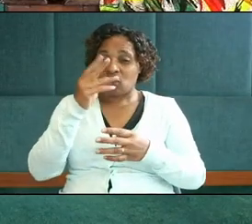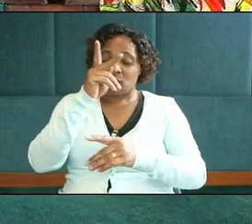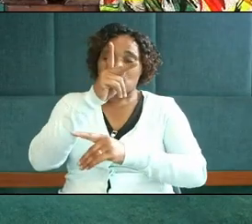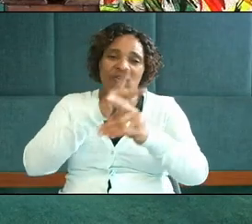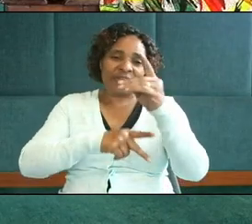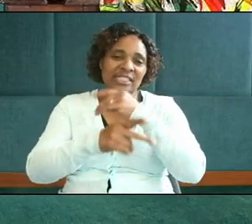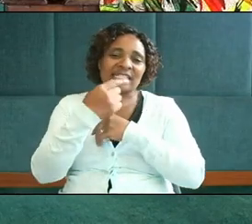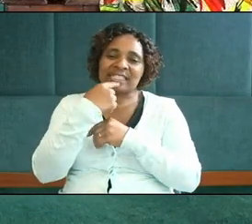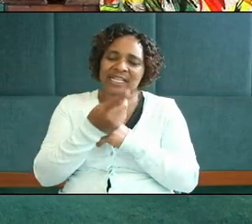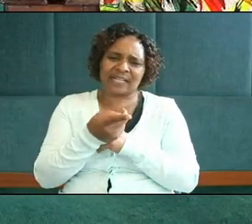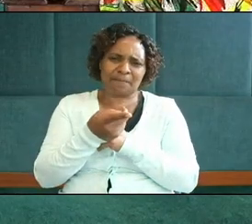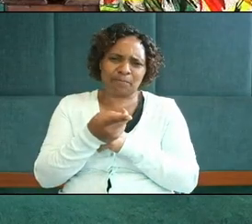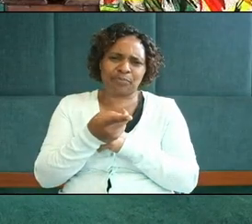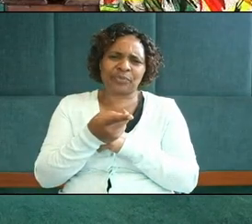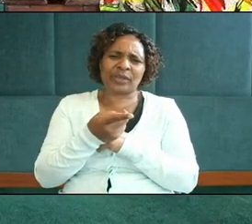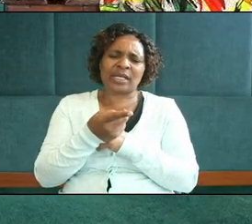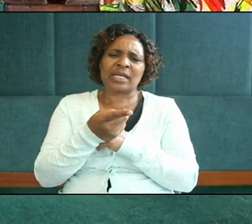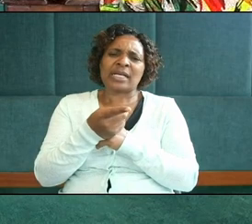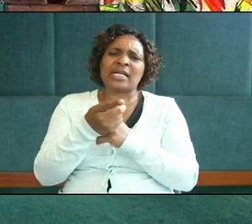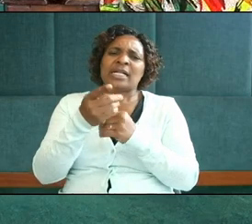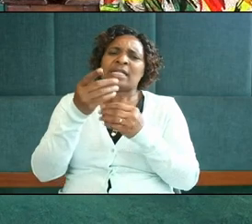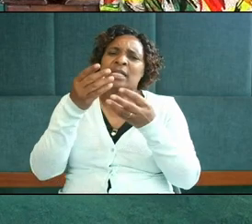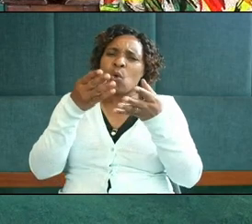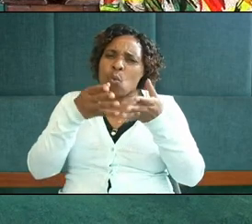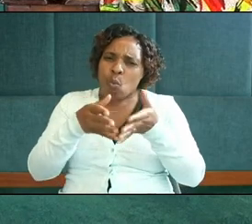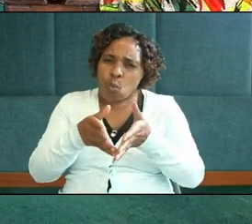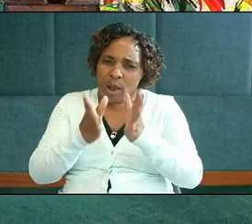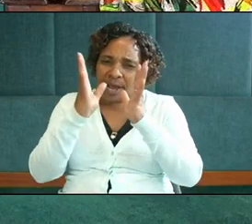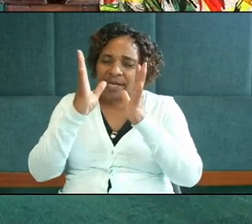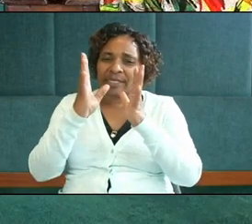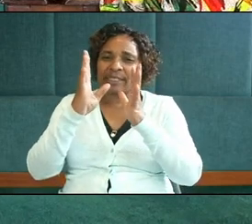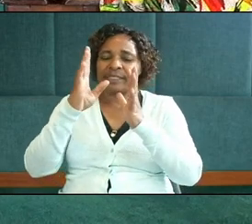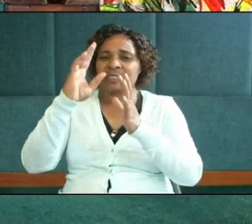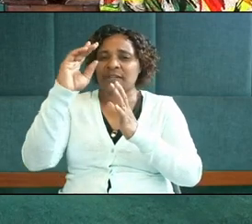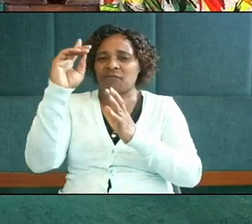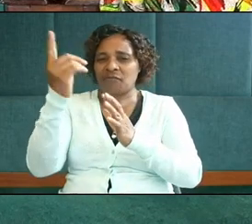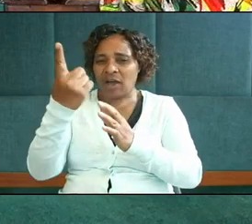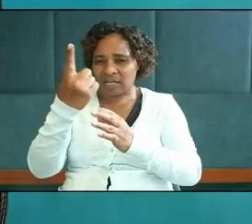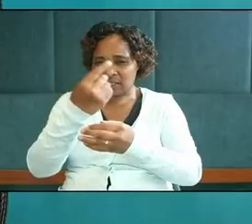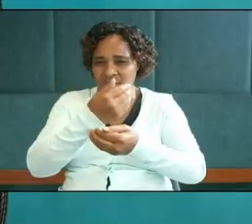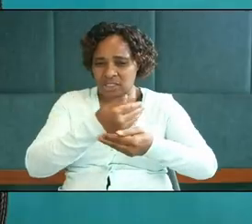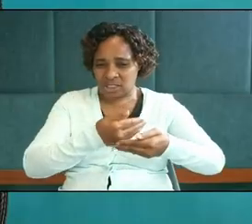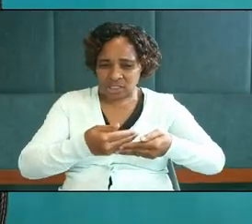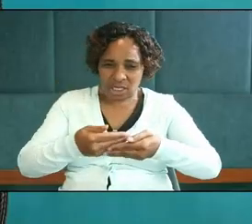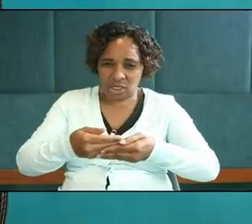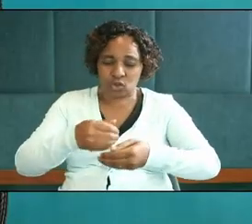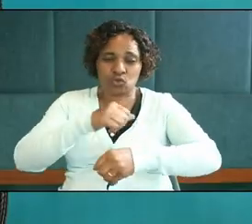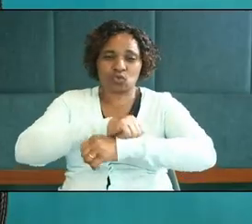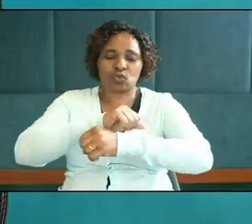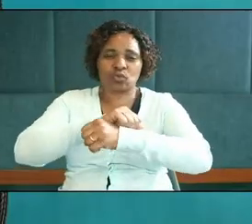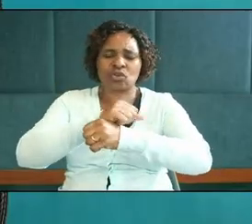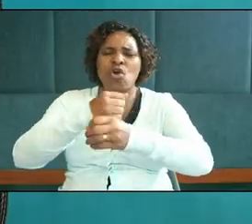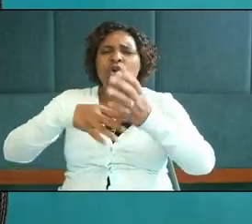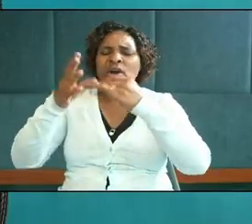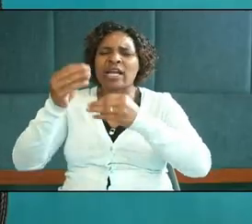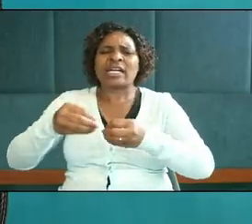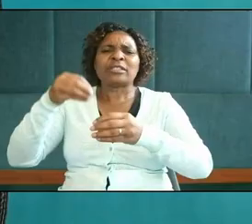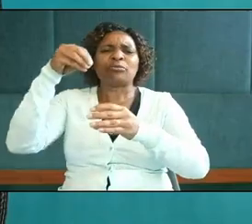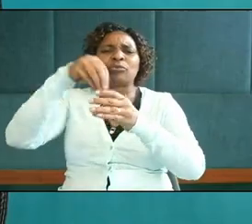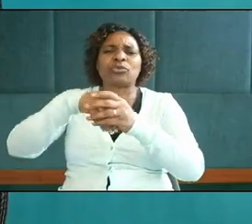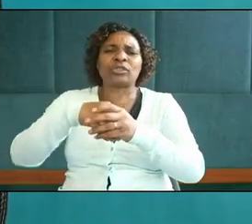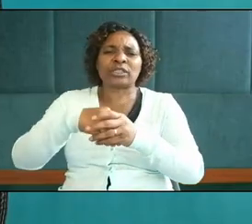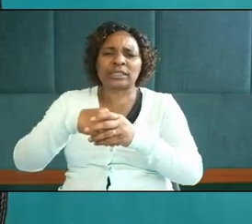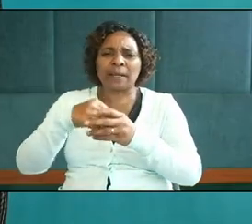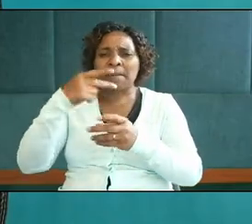says that the home is the child's first school. It's like God has put parents as